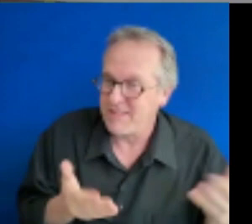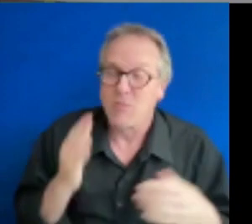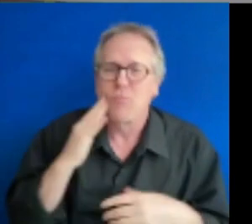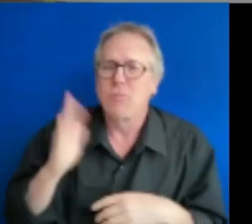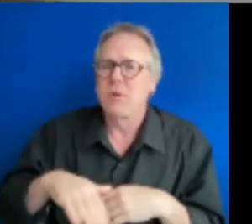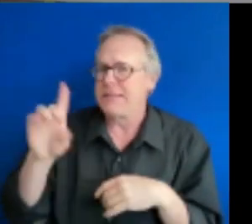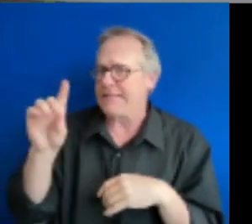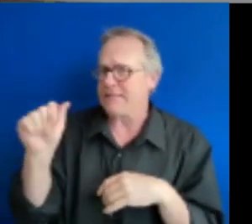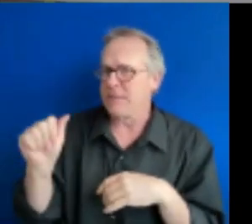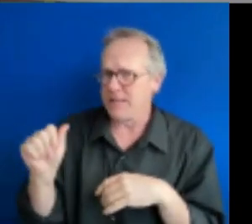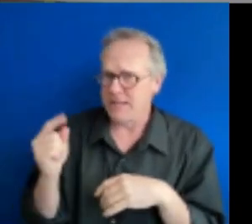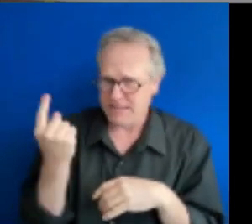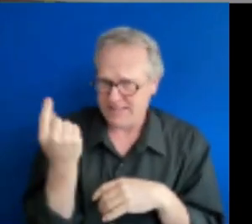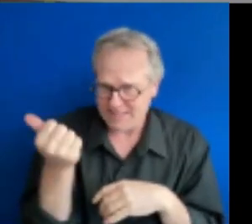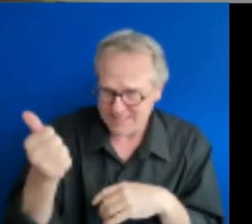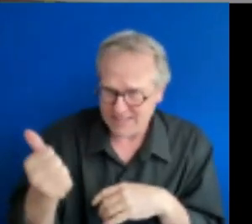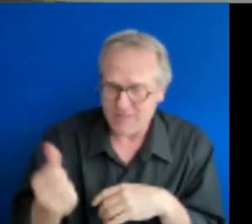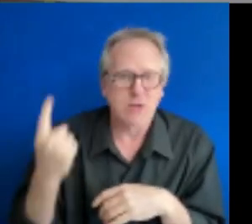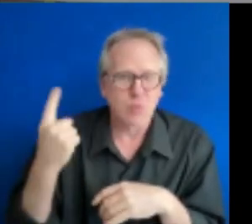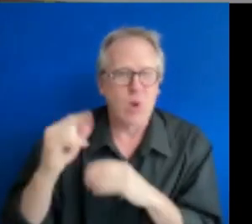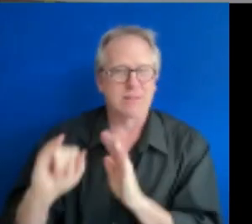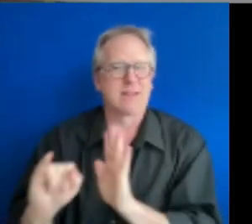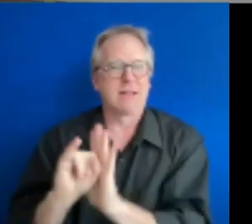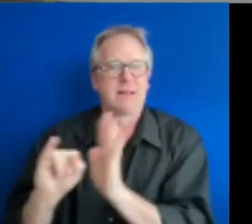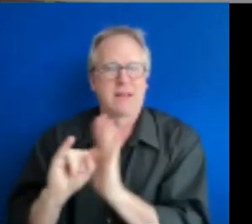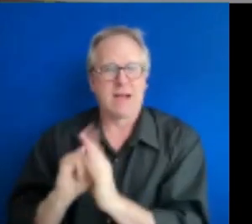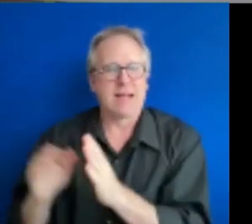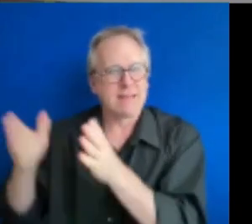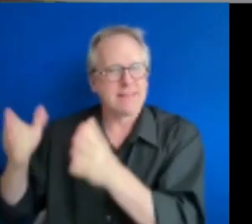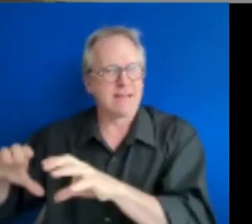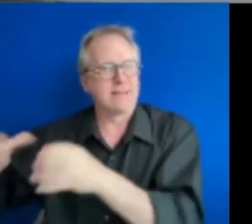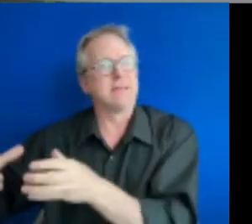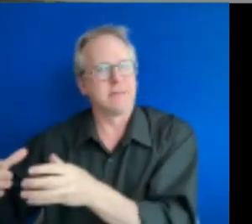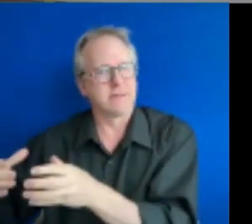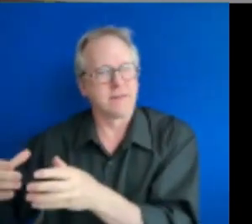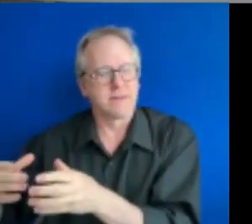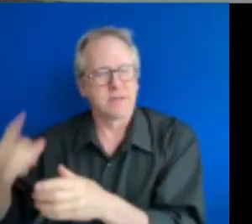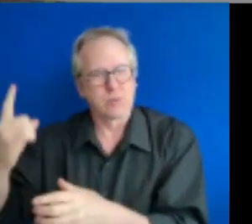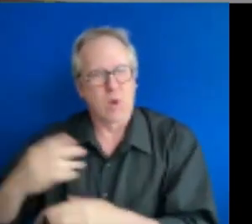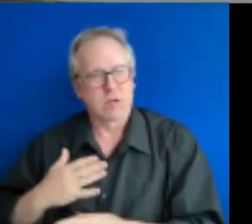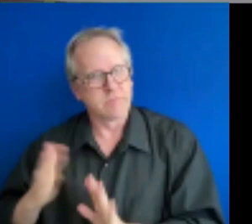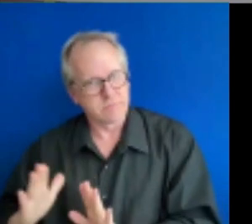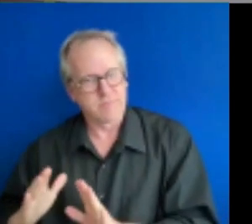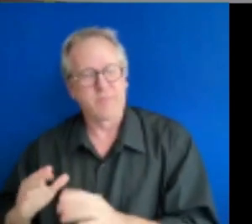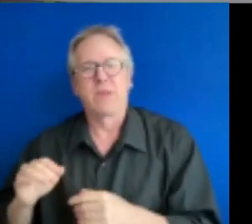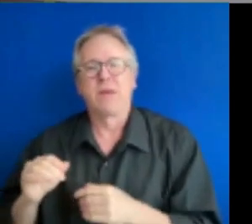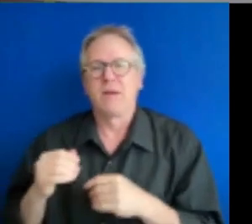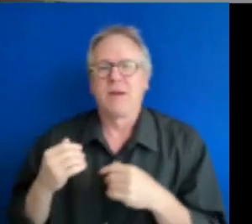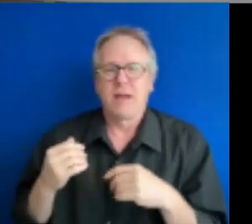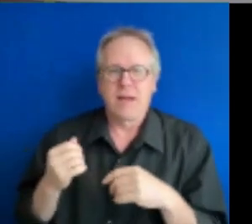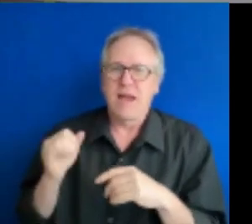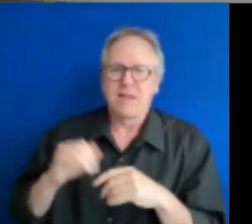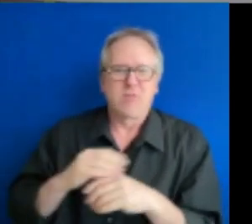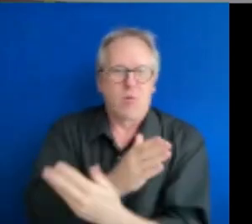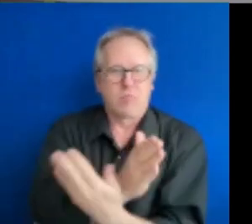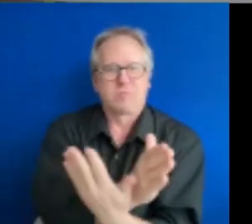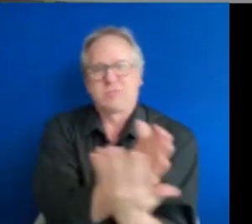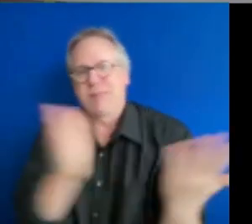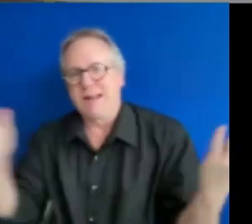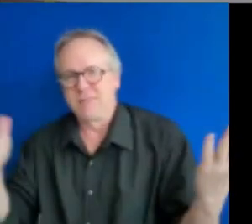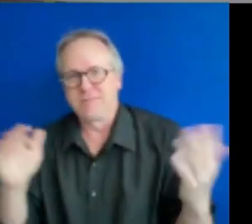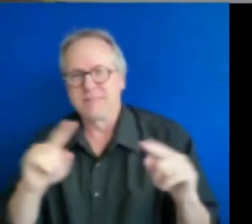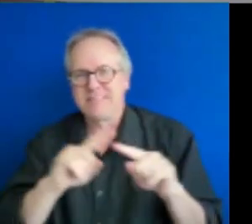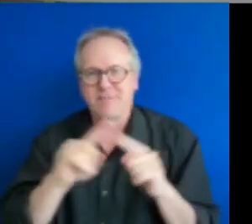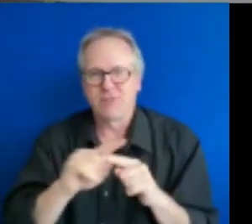disability is one of the identities that is seen across the board of identities. So people